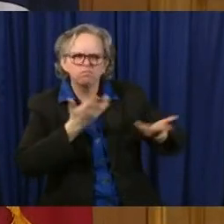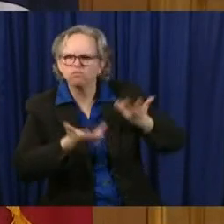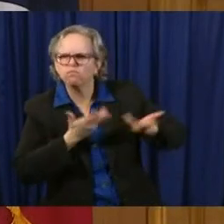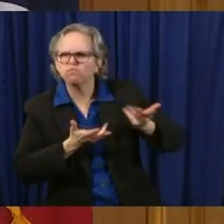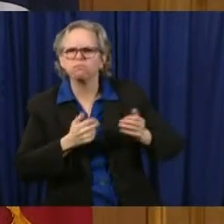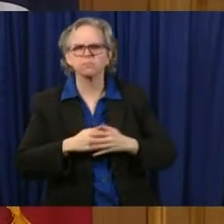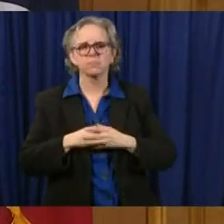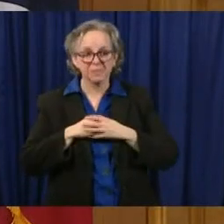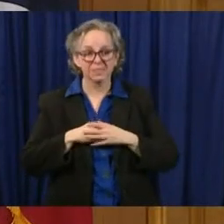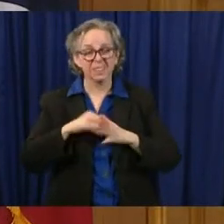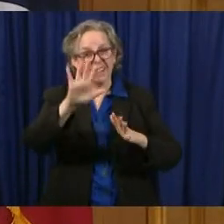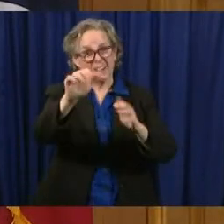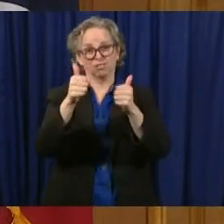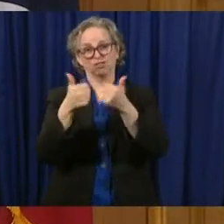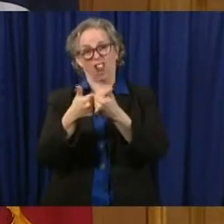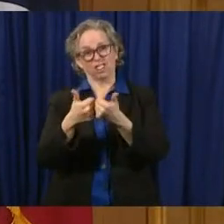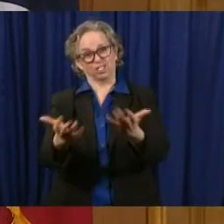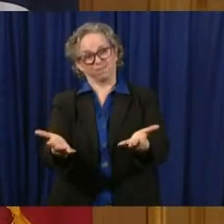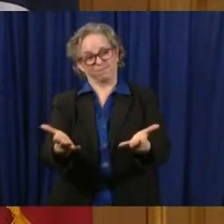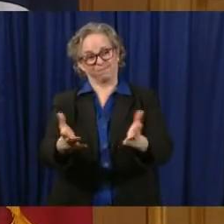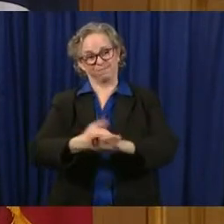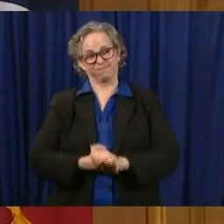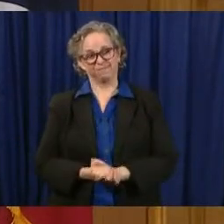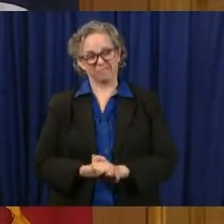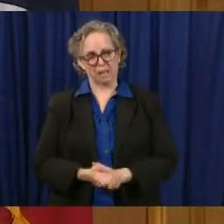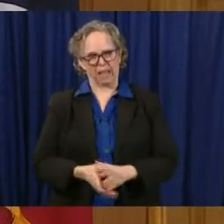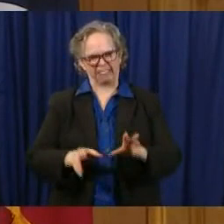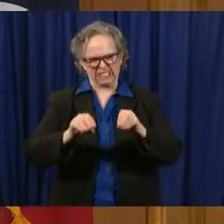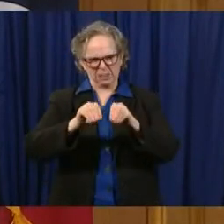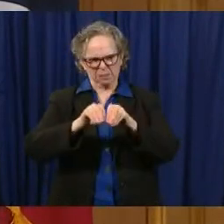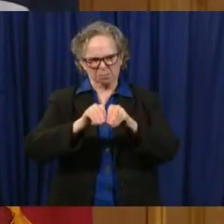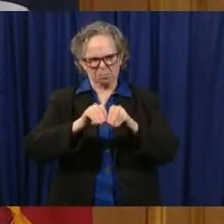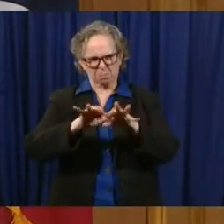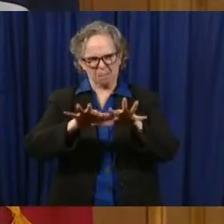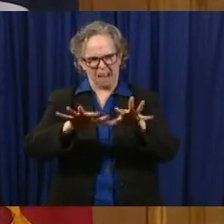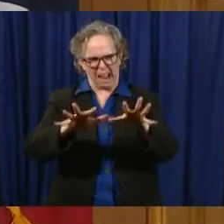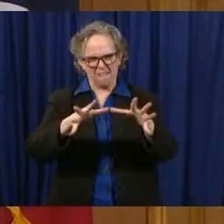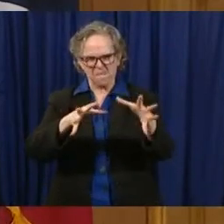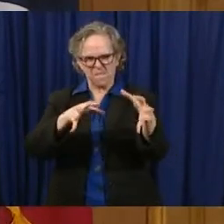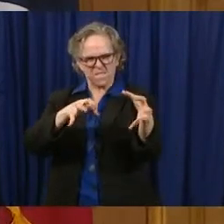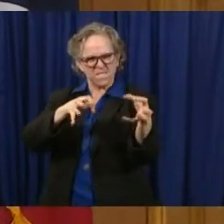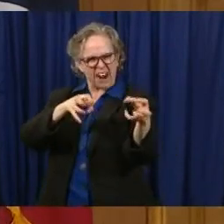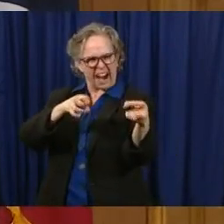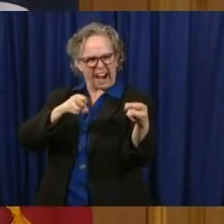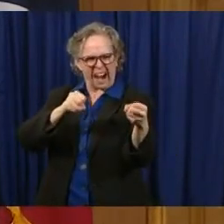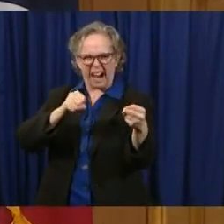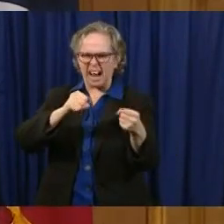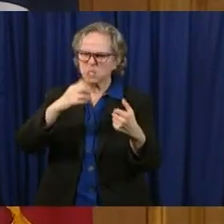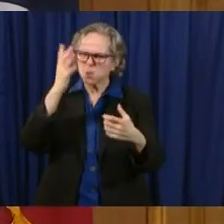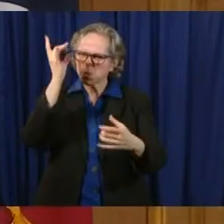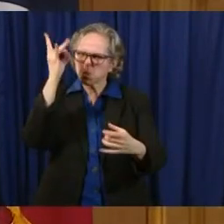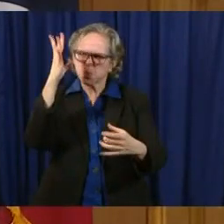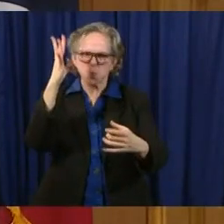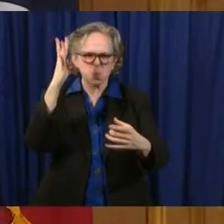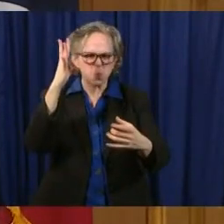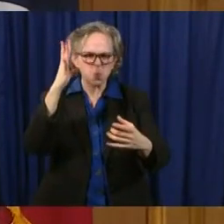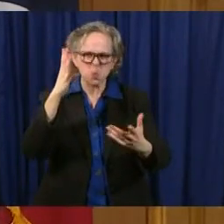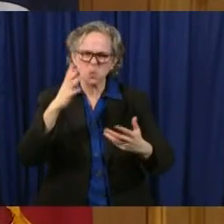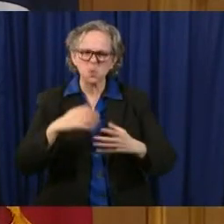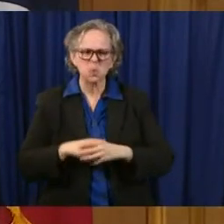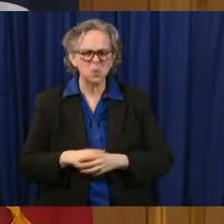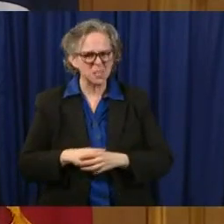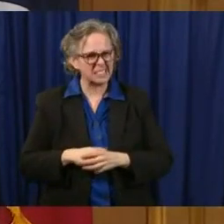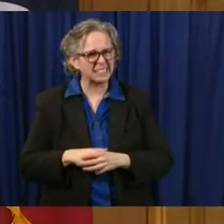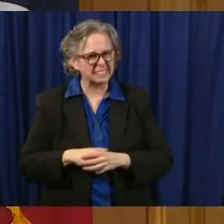the spread of this, the community spread, we believe that there's no part of the state that has not